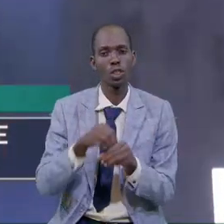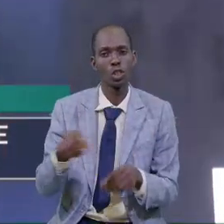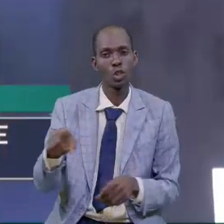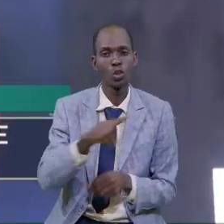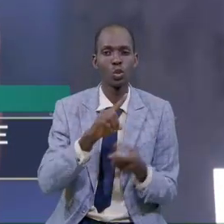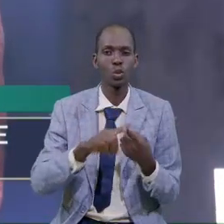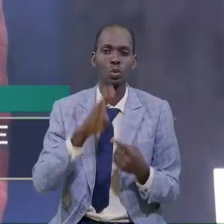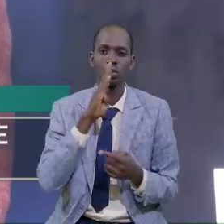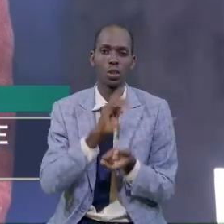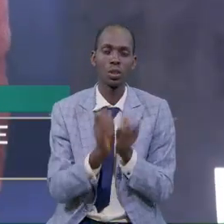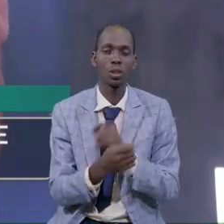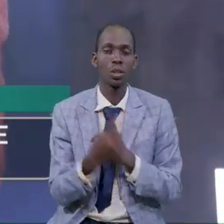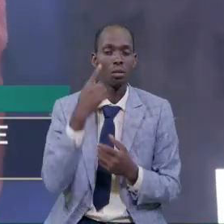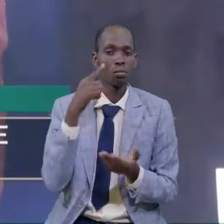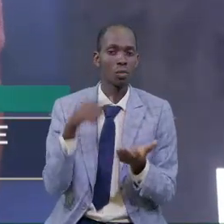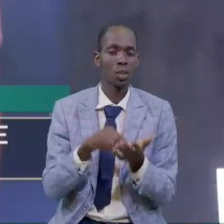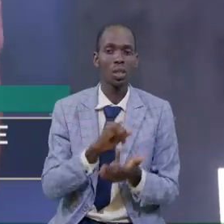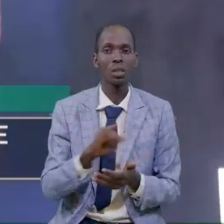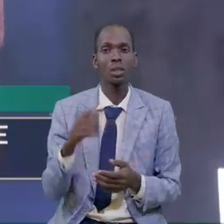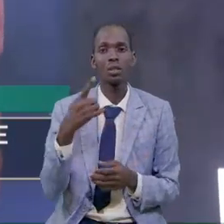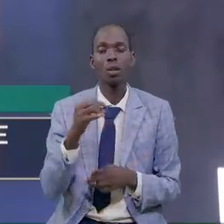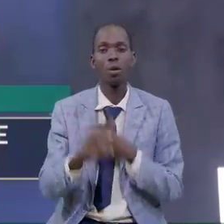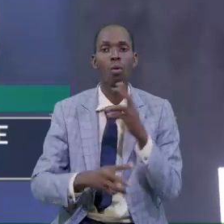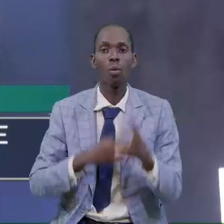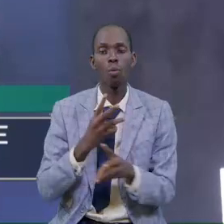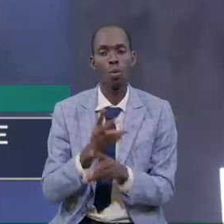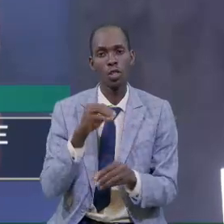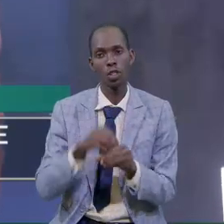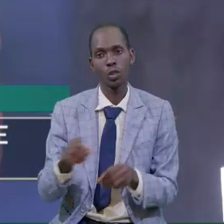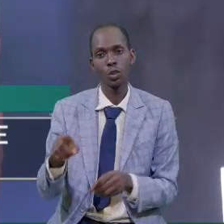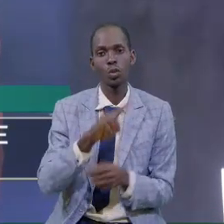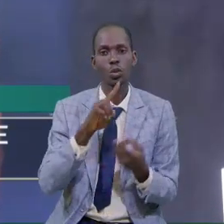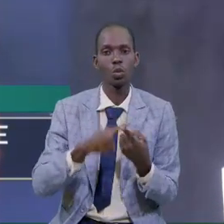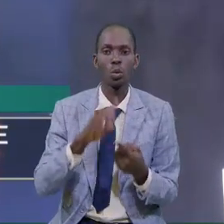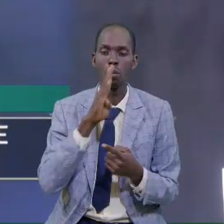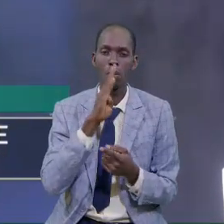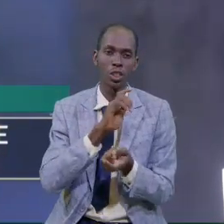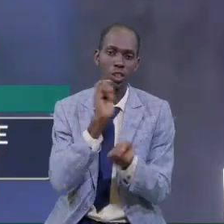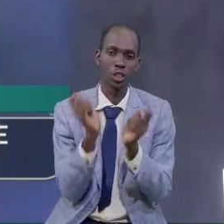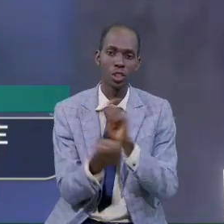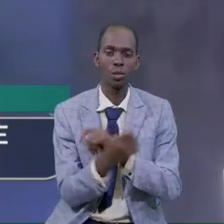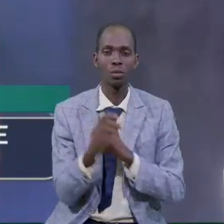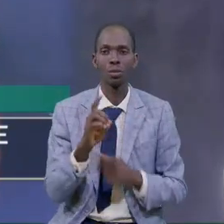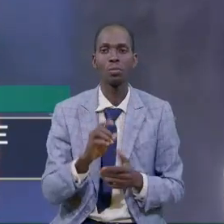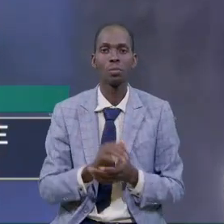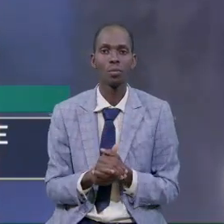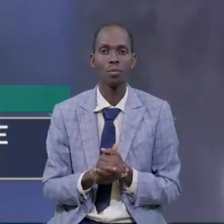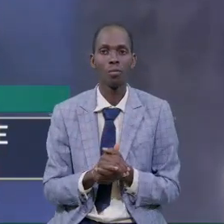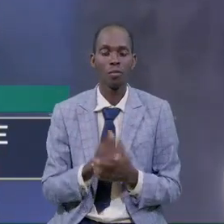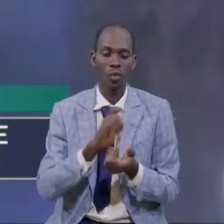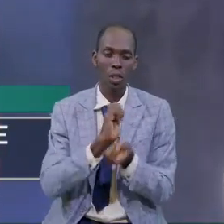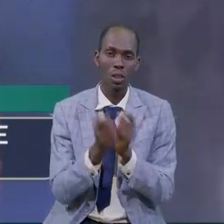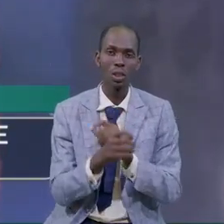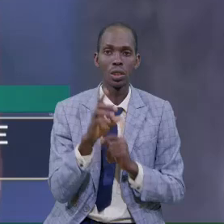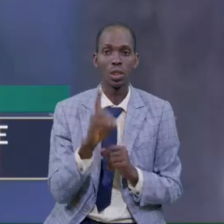Recognizing the world in you to be changed. Change begins at